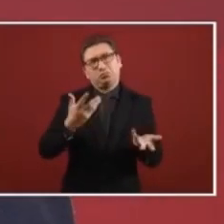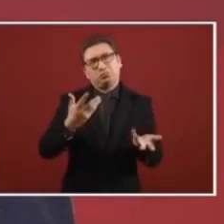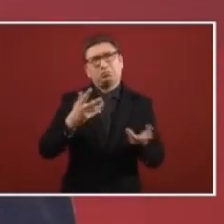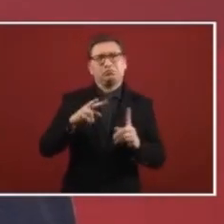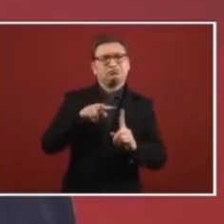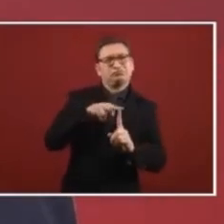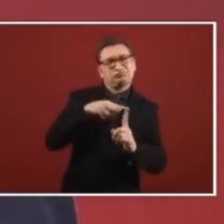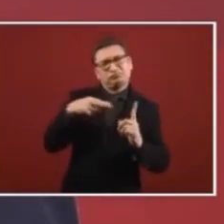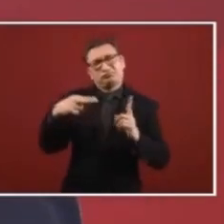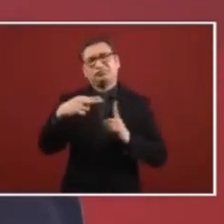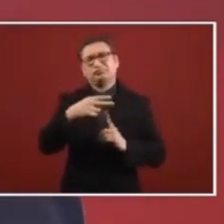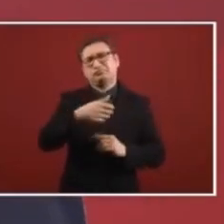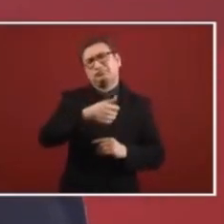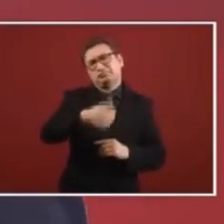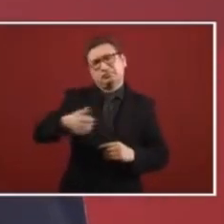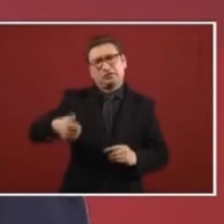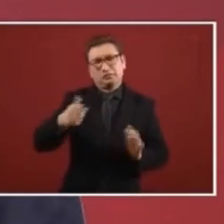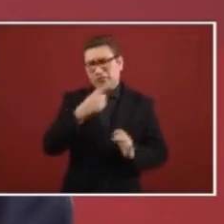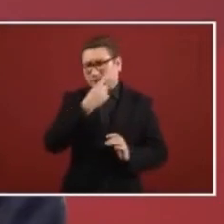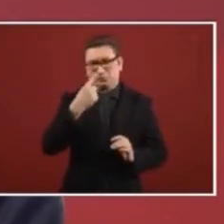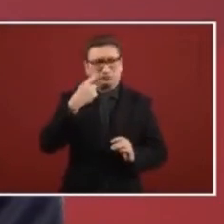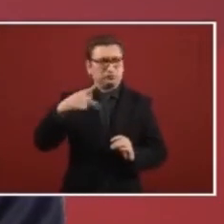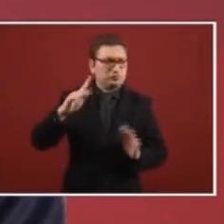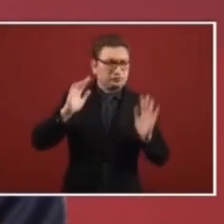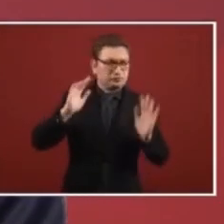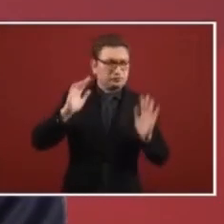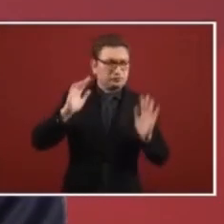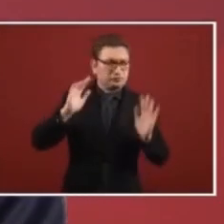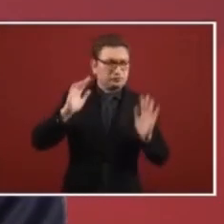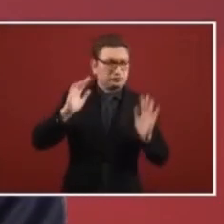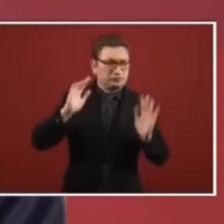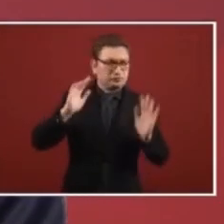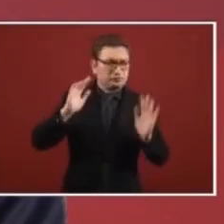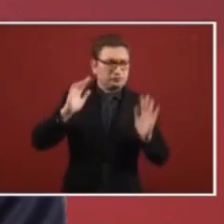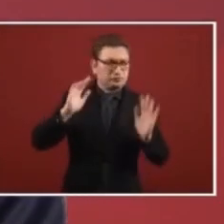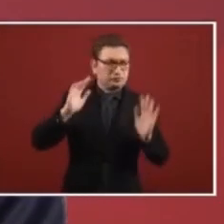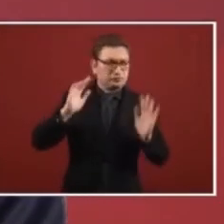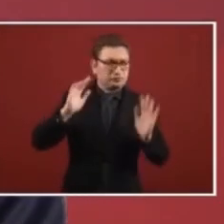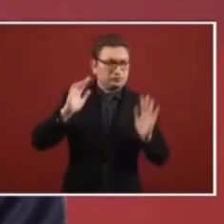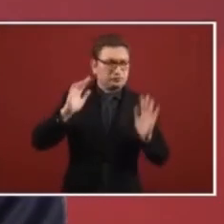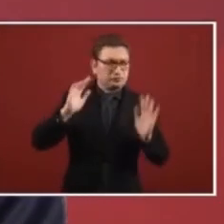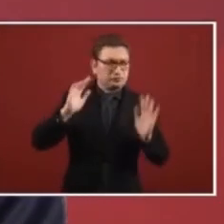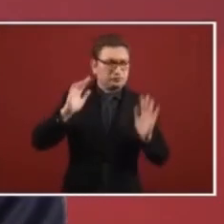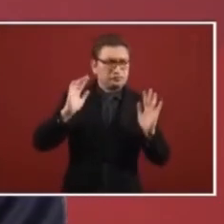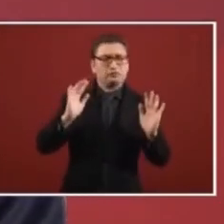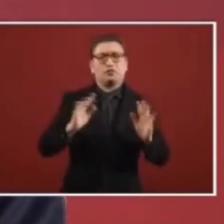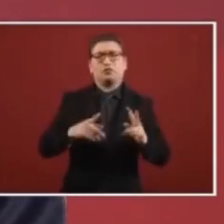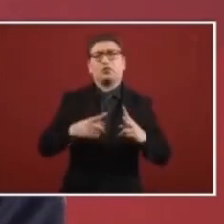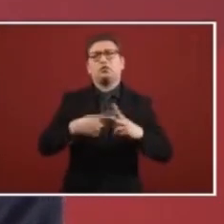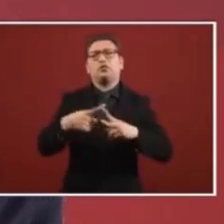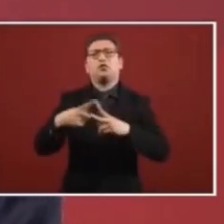appears depende cómo se mide, or how it looks.